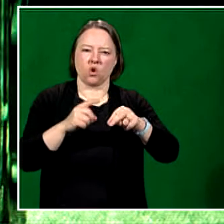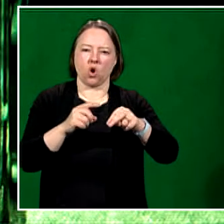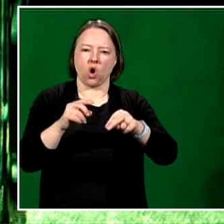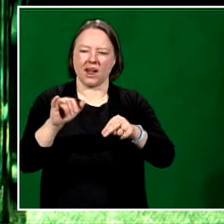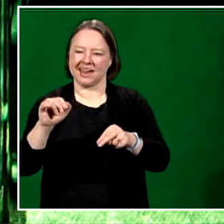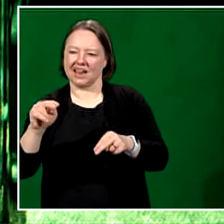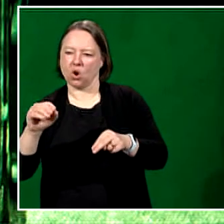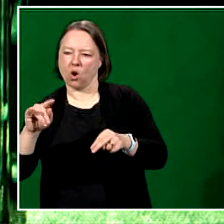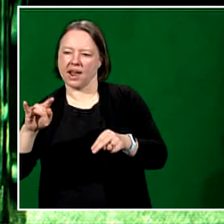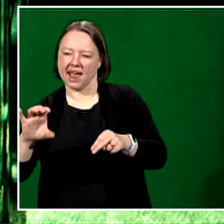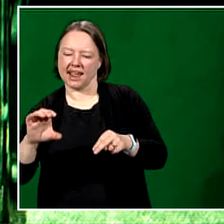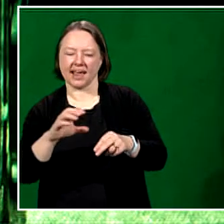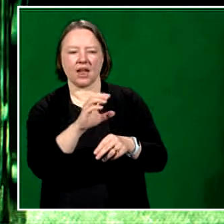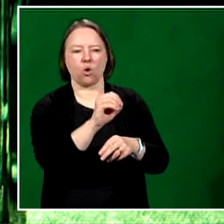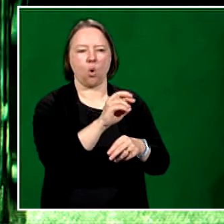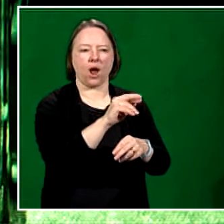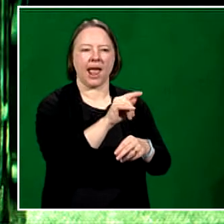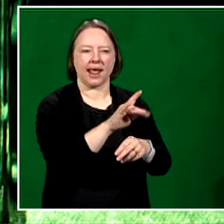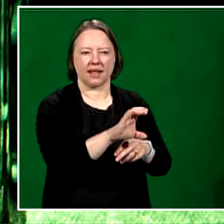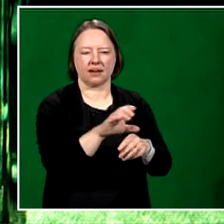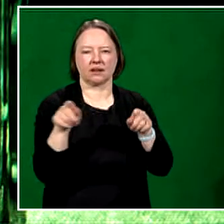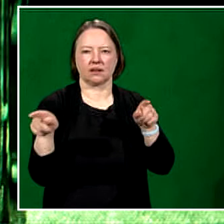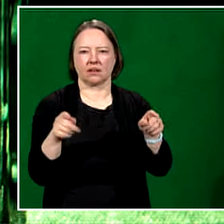fertilizer and for organic fertilizer.